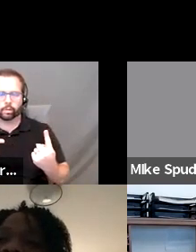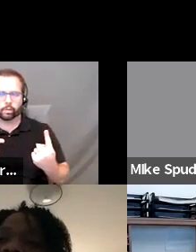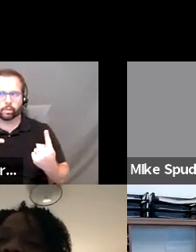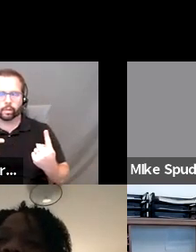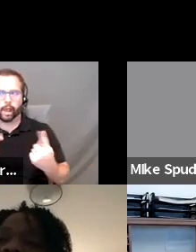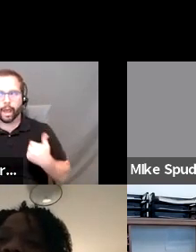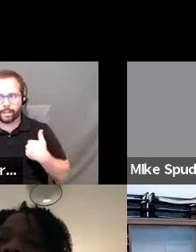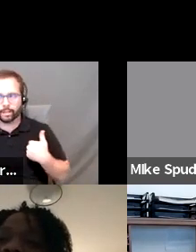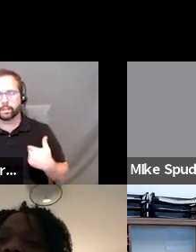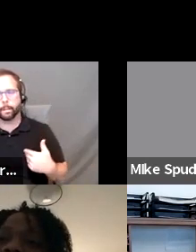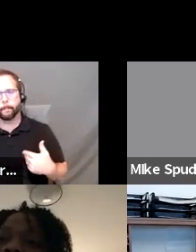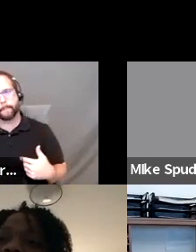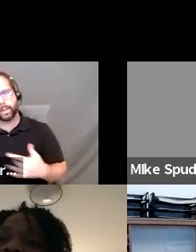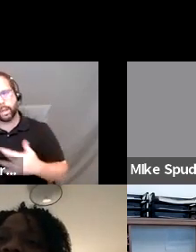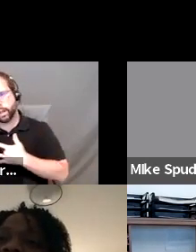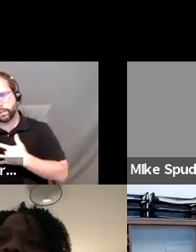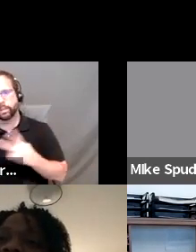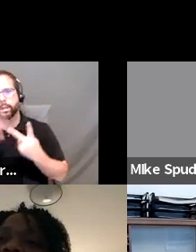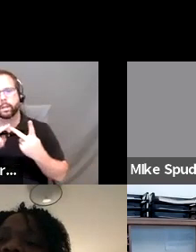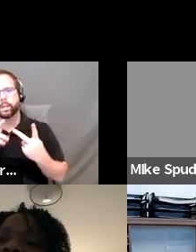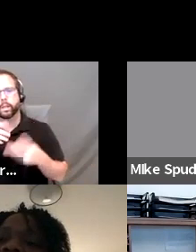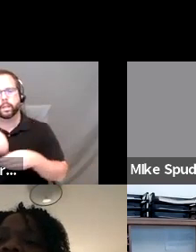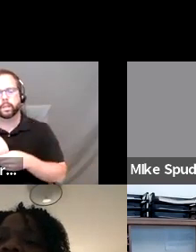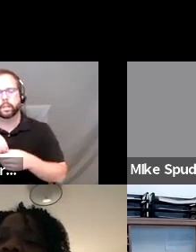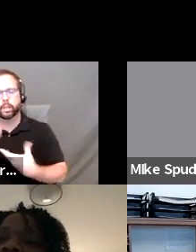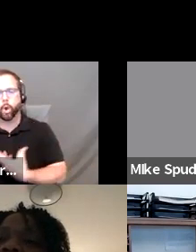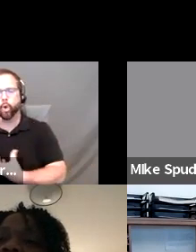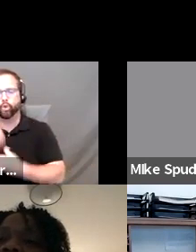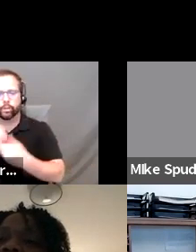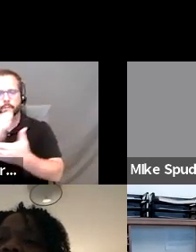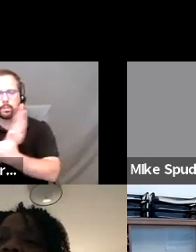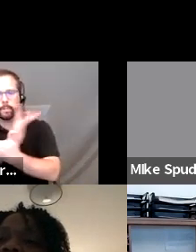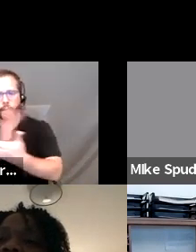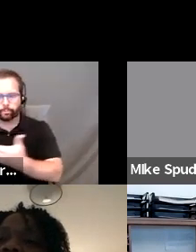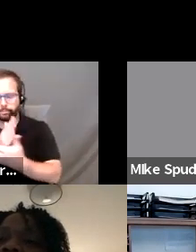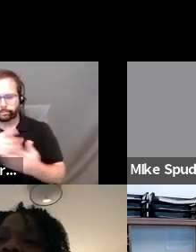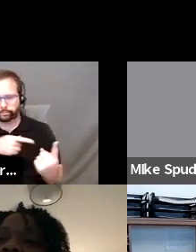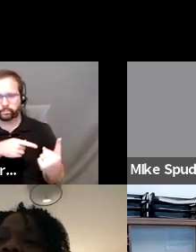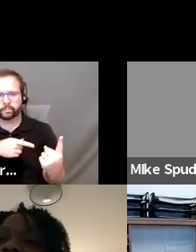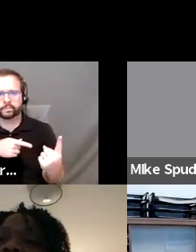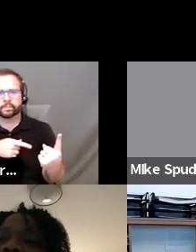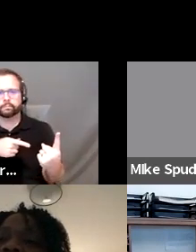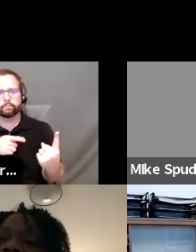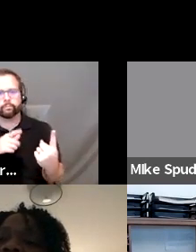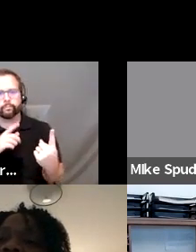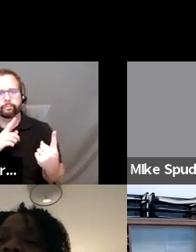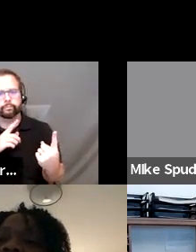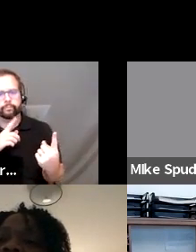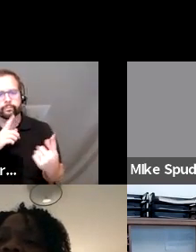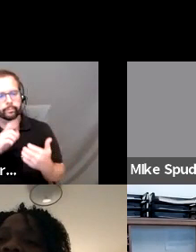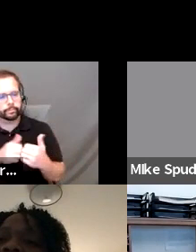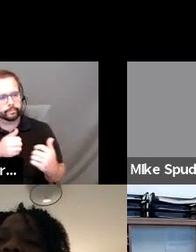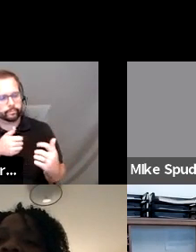spectrum. So it's not talking about how our clients are affected or how, what our clients